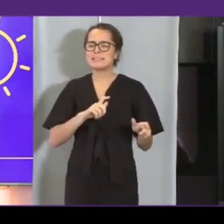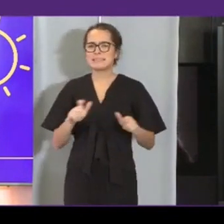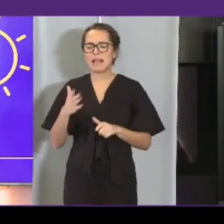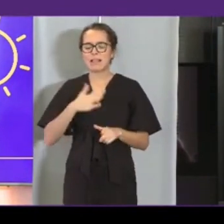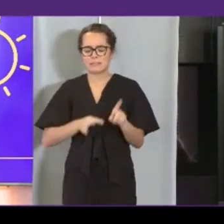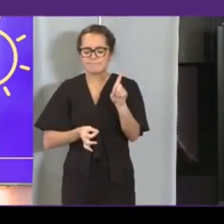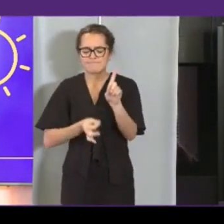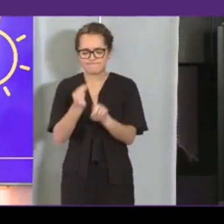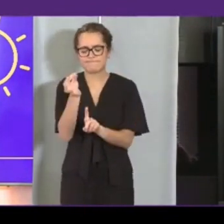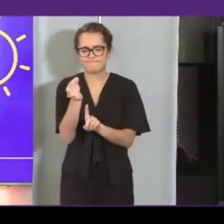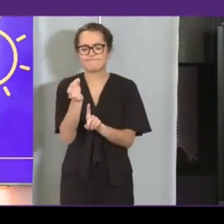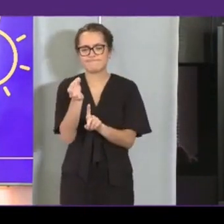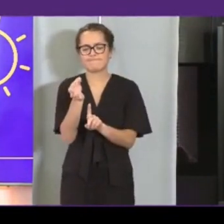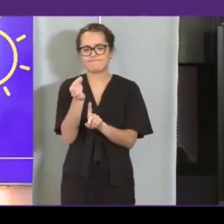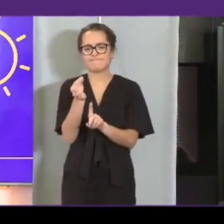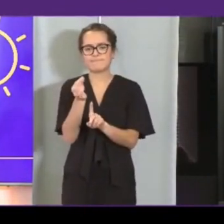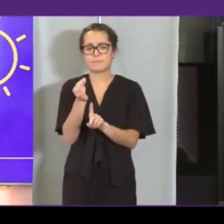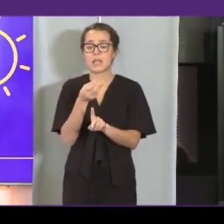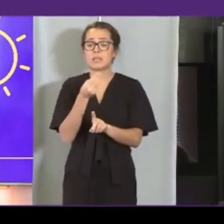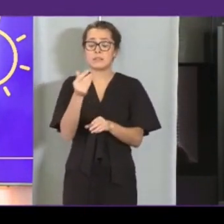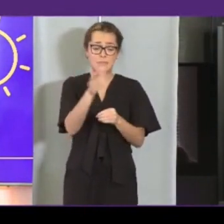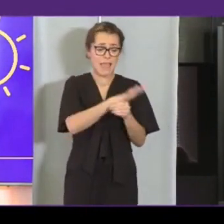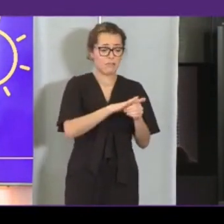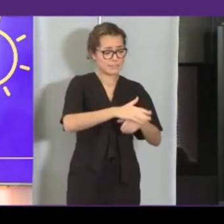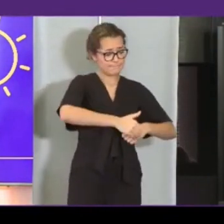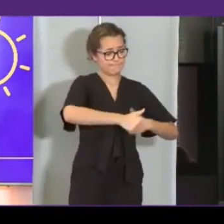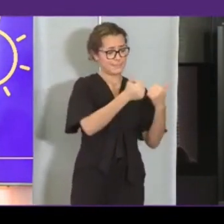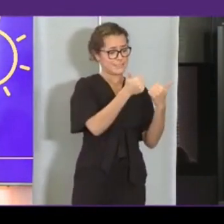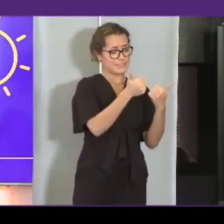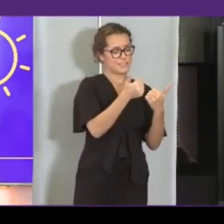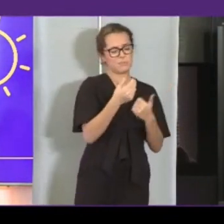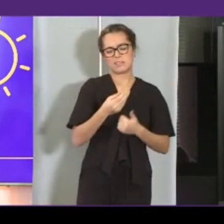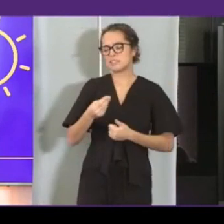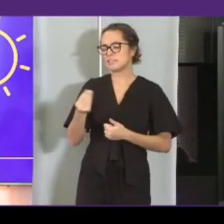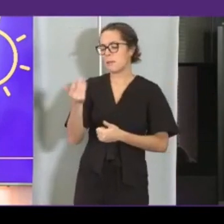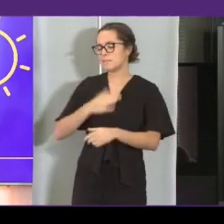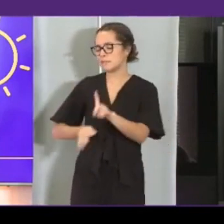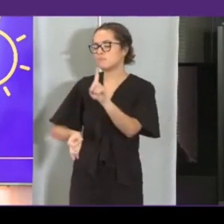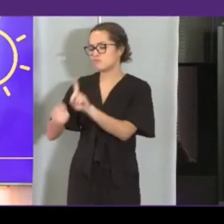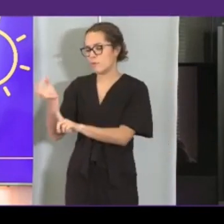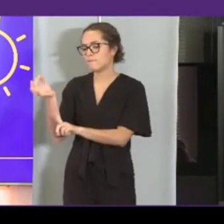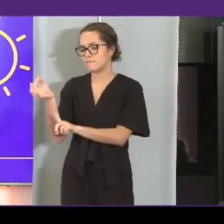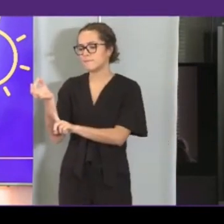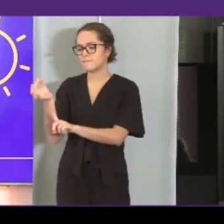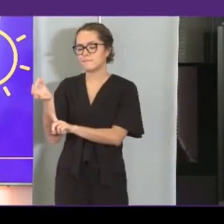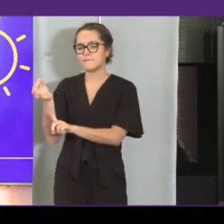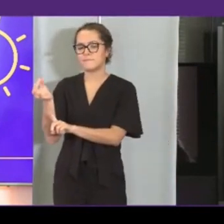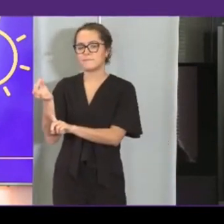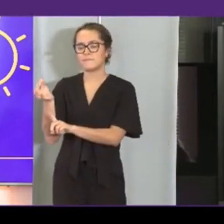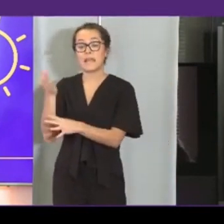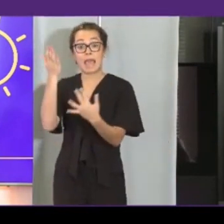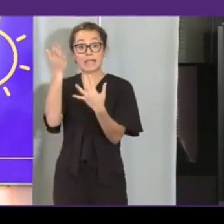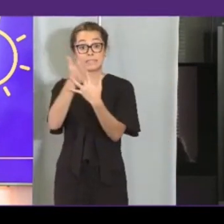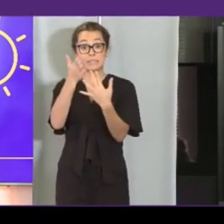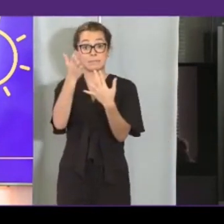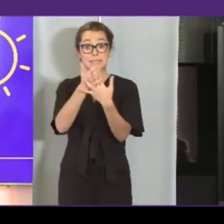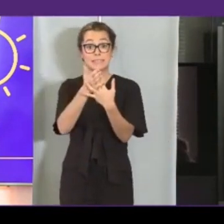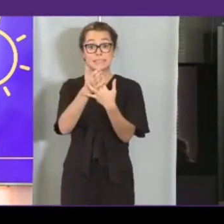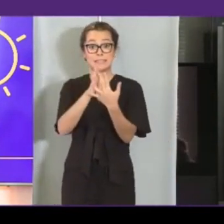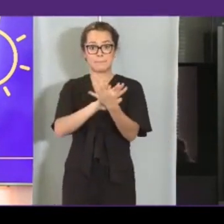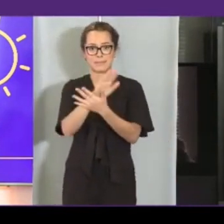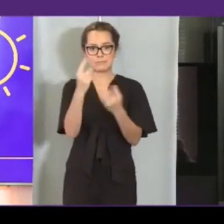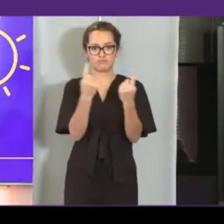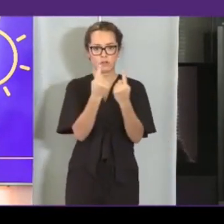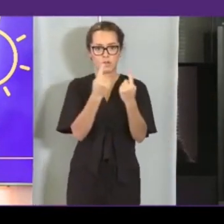There's areas we do good in and areas we need to improve upon. And accessibility isn't just about